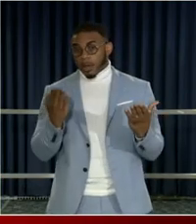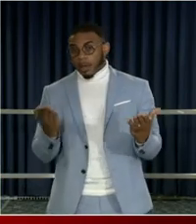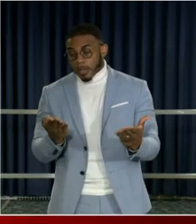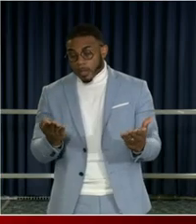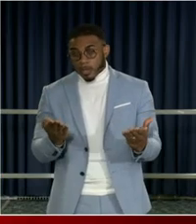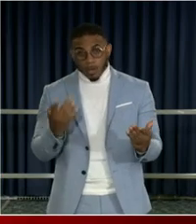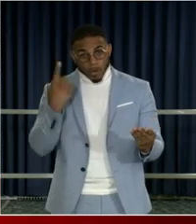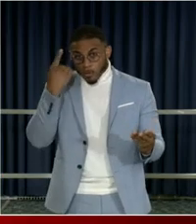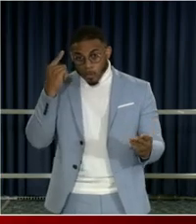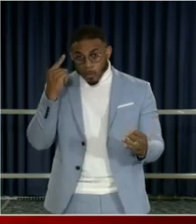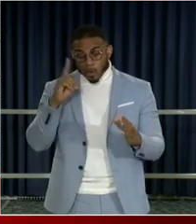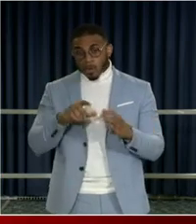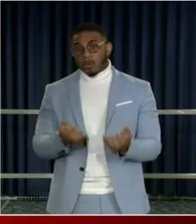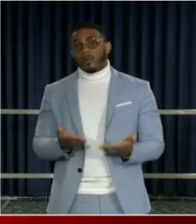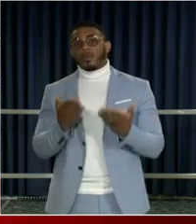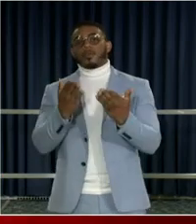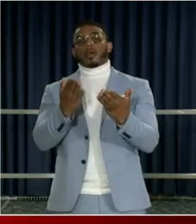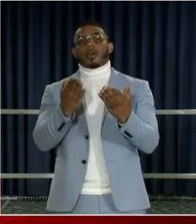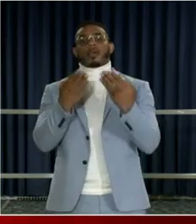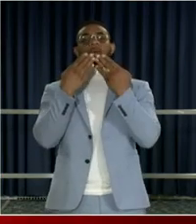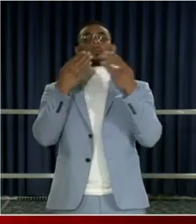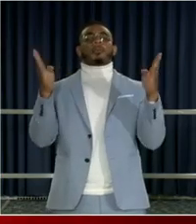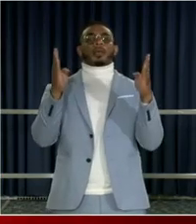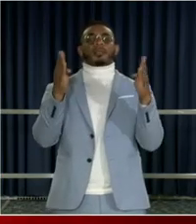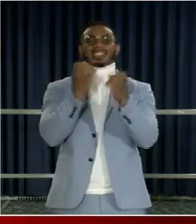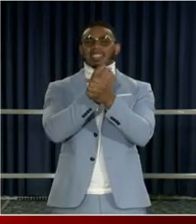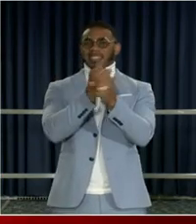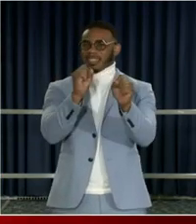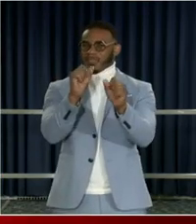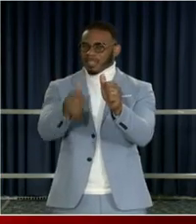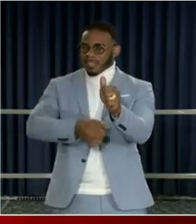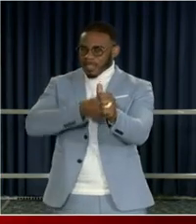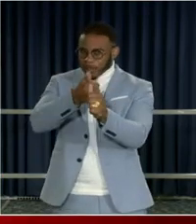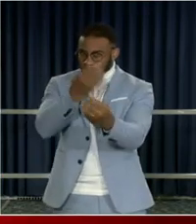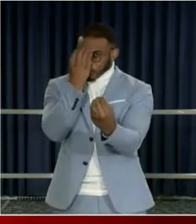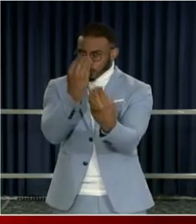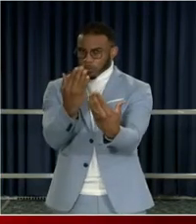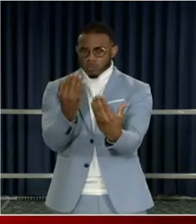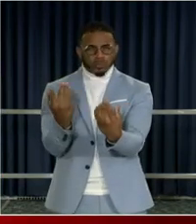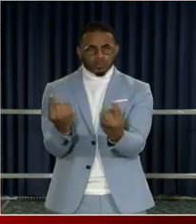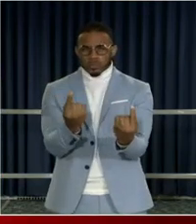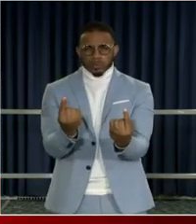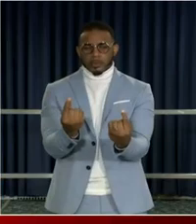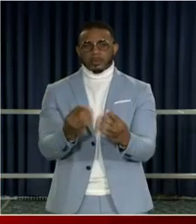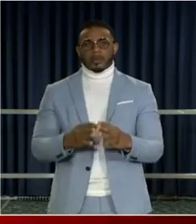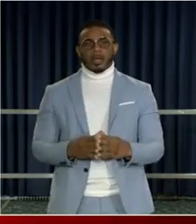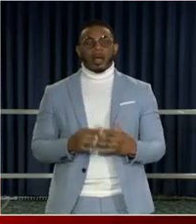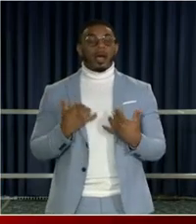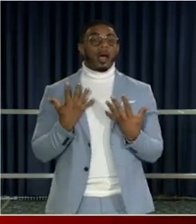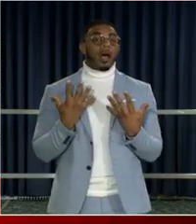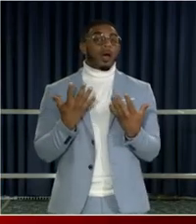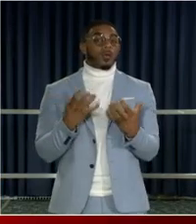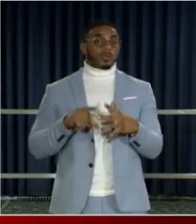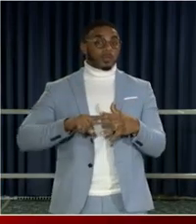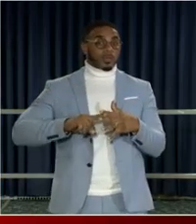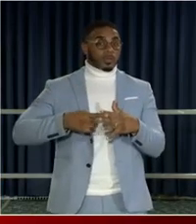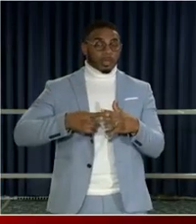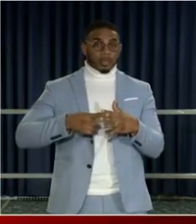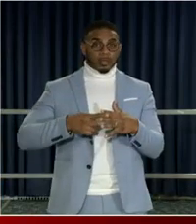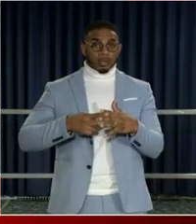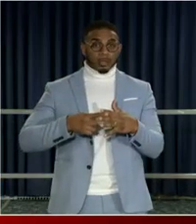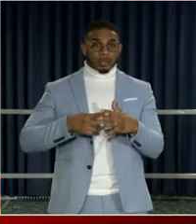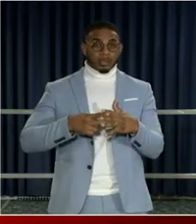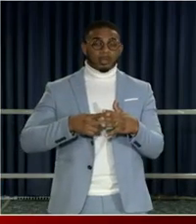here to provide a public safety update. I want to start